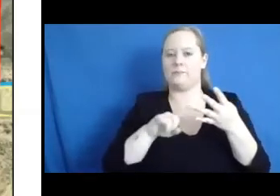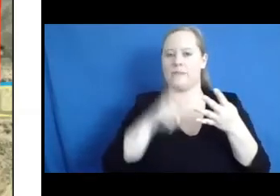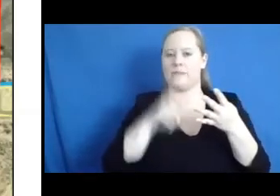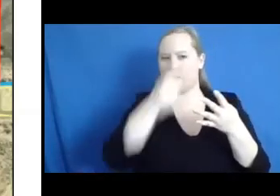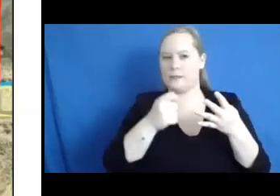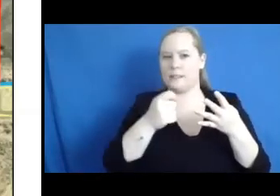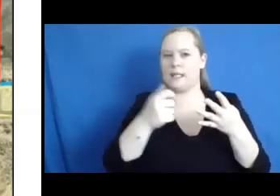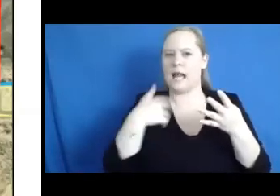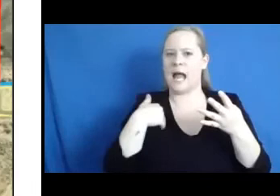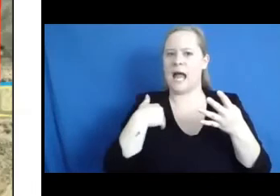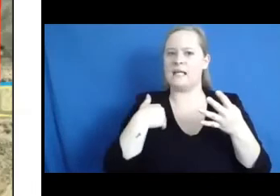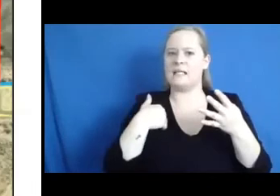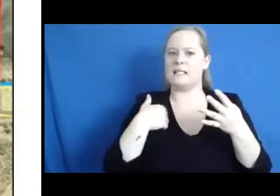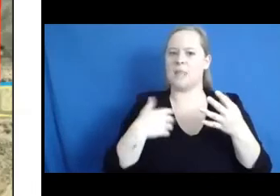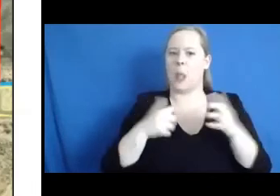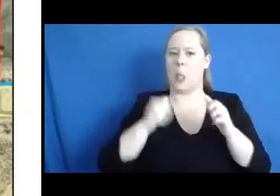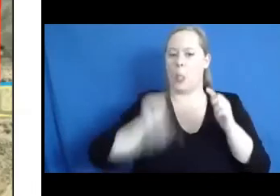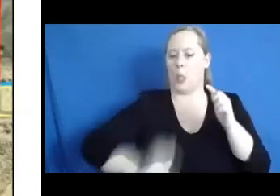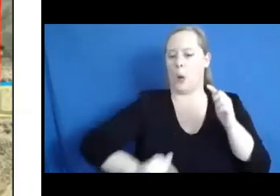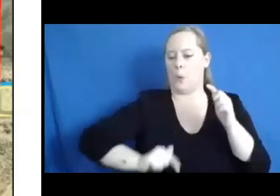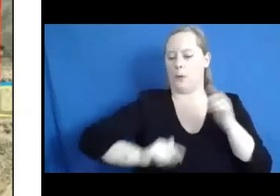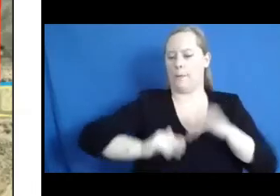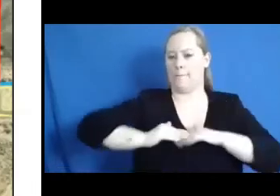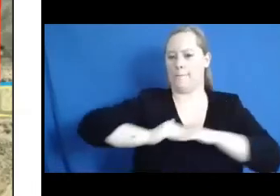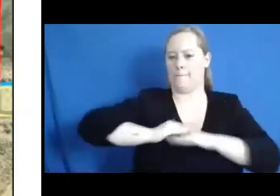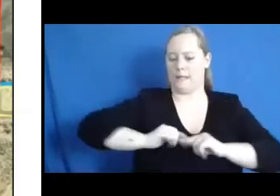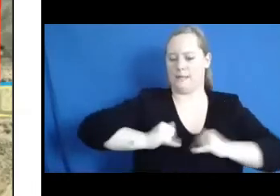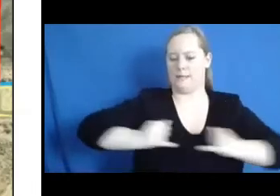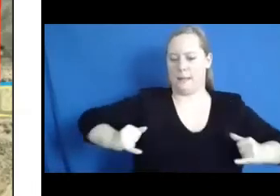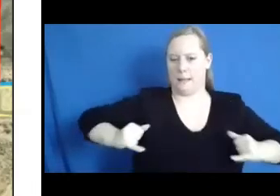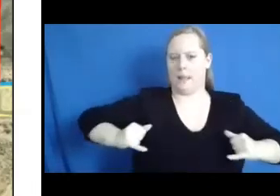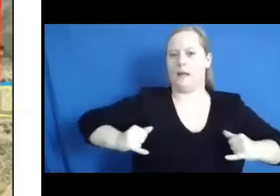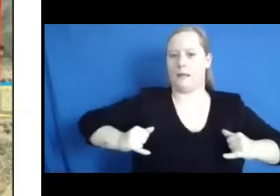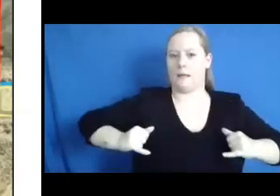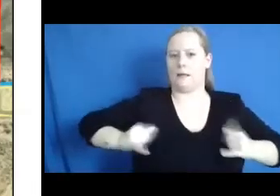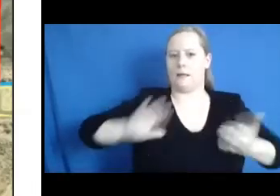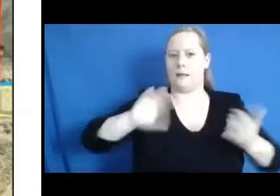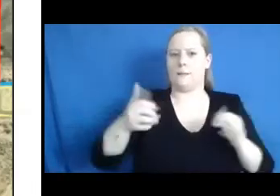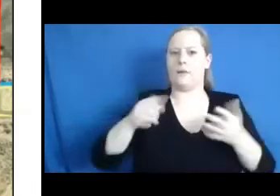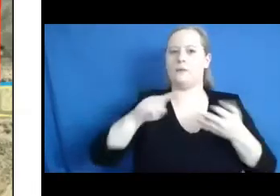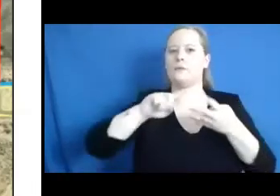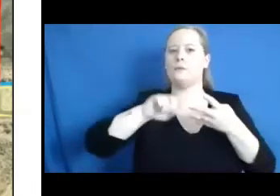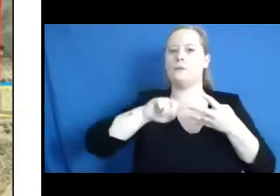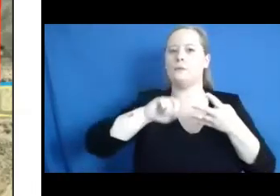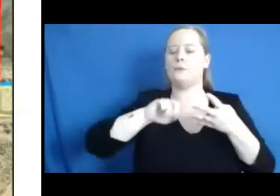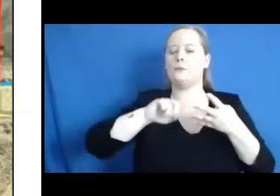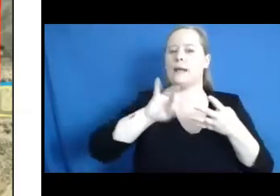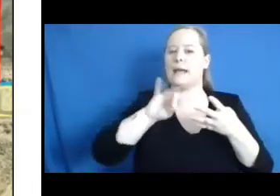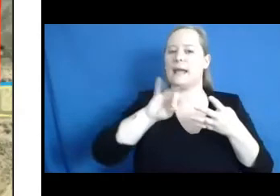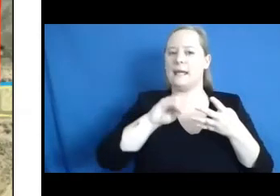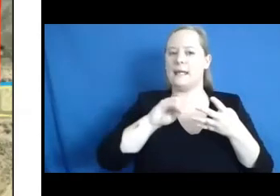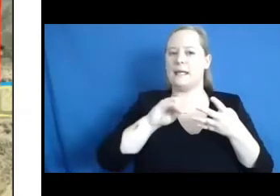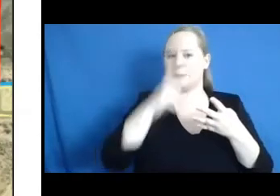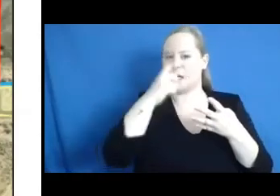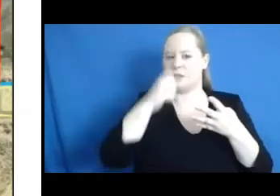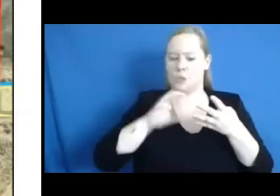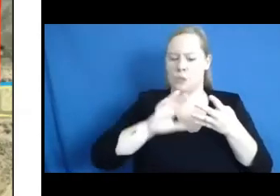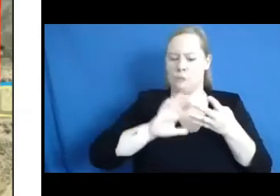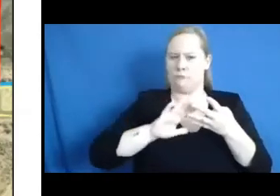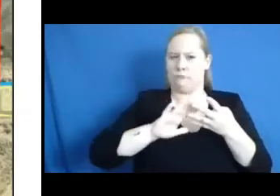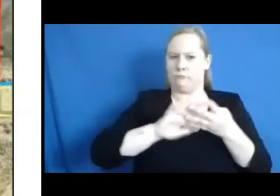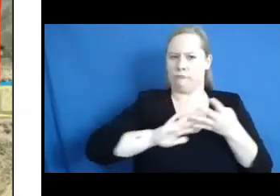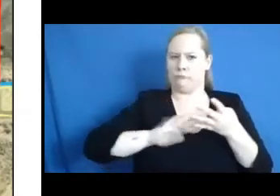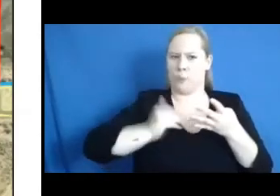of a lower baseline manganese concentration than BLM 80, which is very close to, or even BLM 39, the background